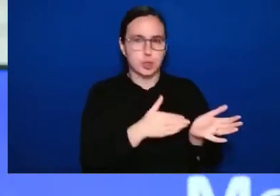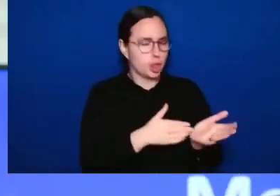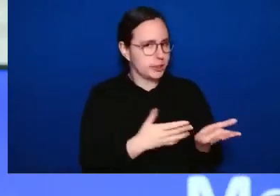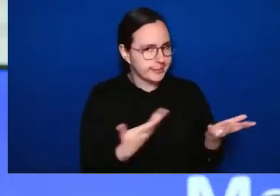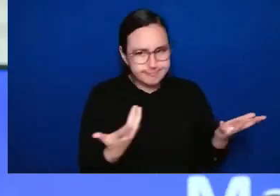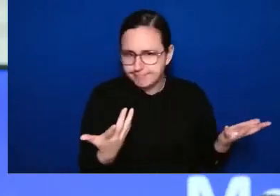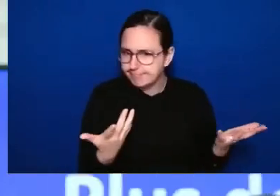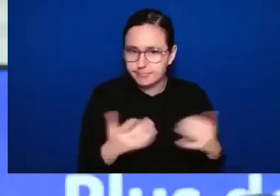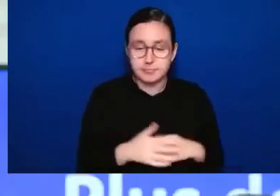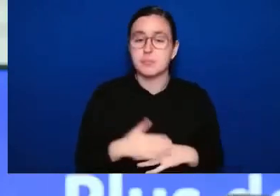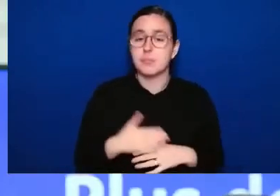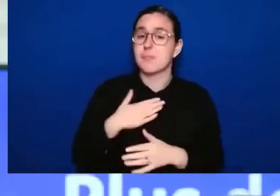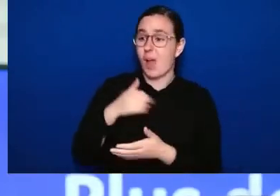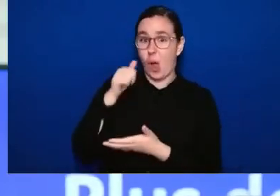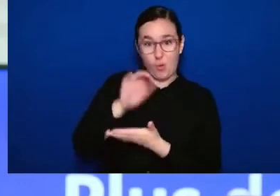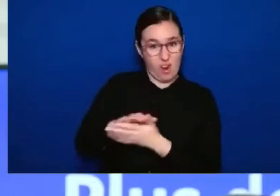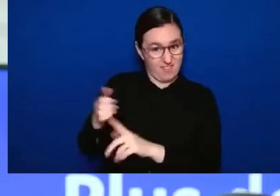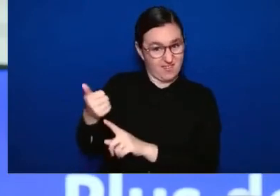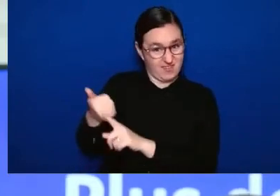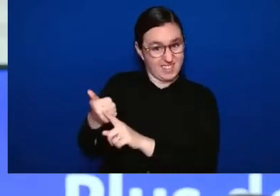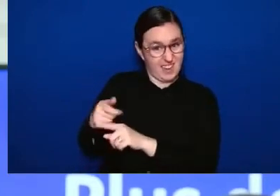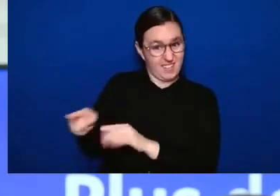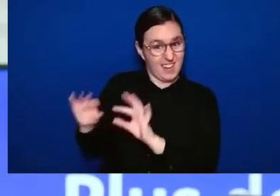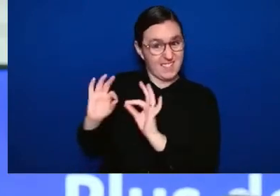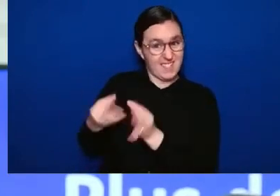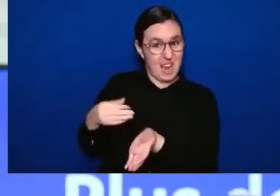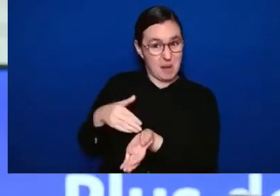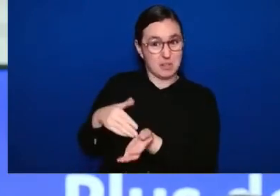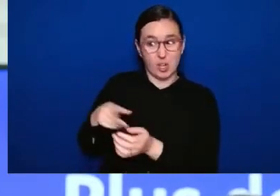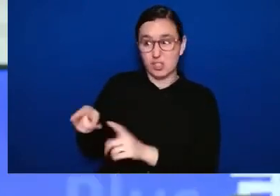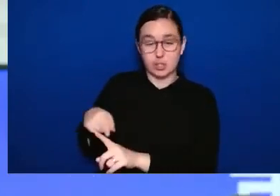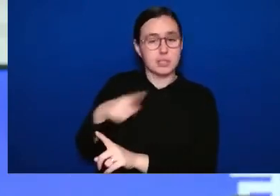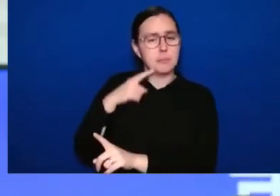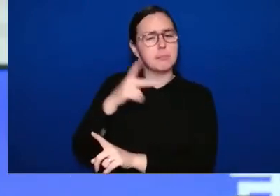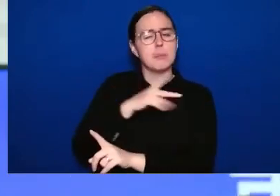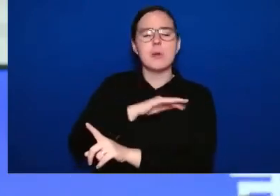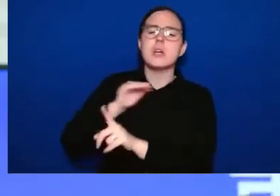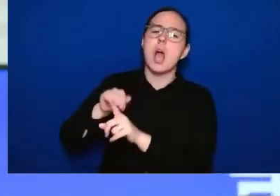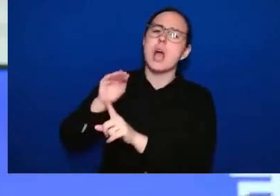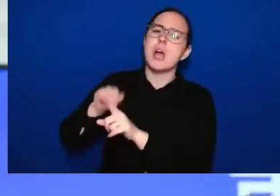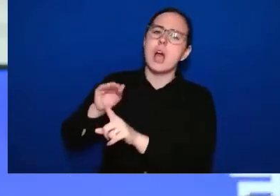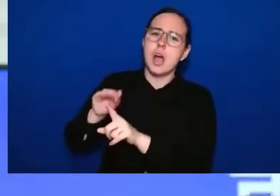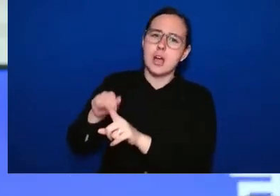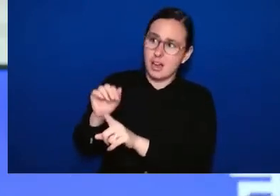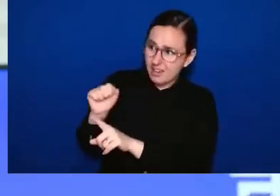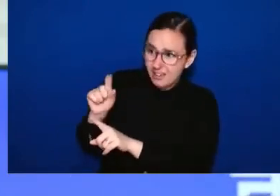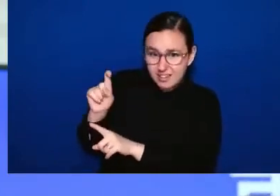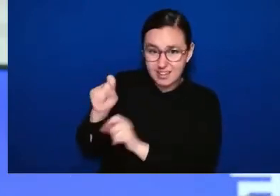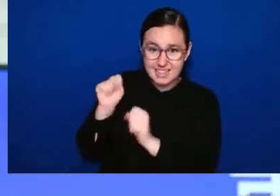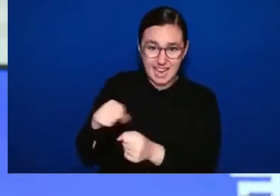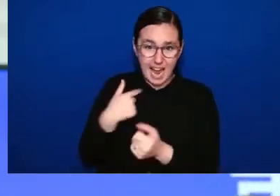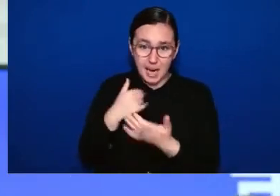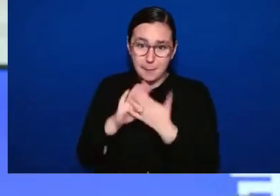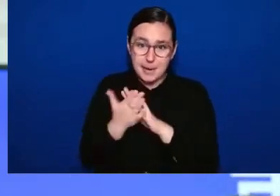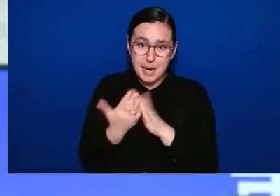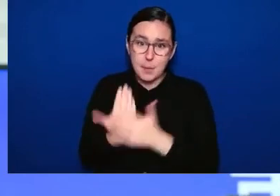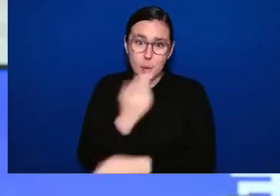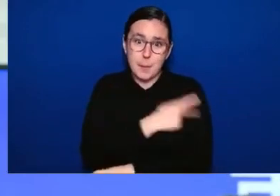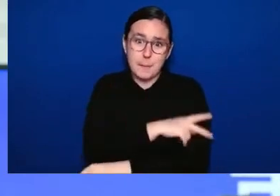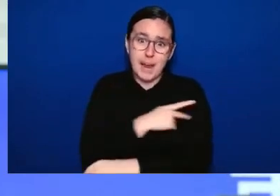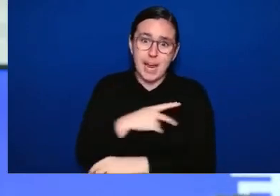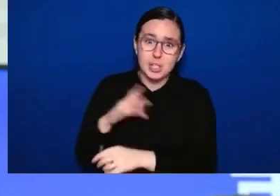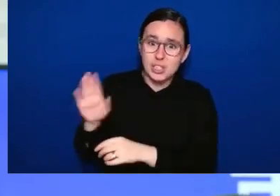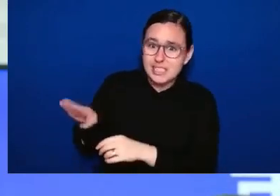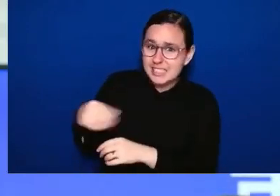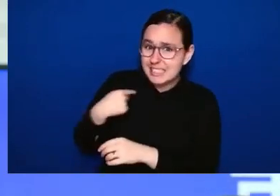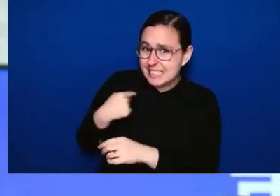times people ask, what is she taking new patients? And we'll talk about the challenges that they not having a family doctor. And I see it in her work. I see what